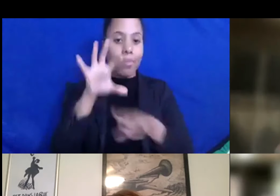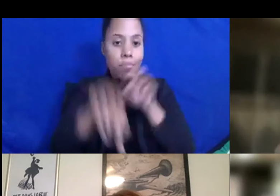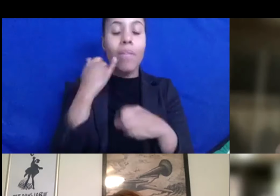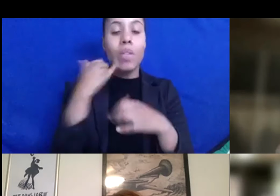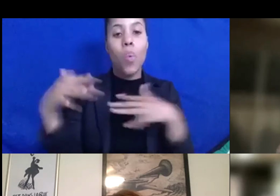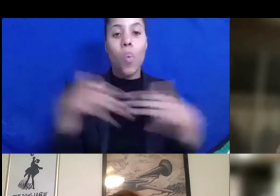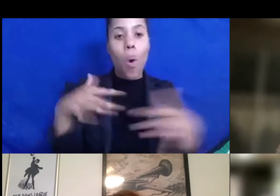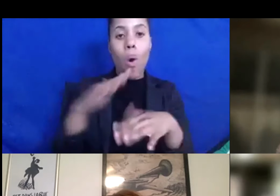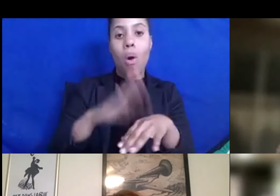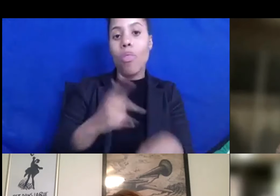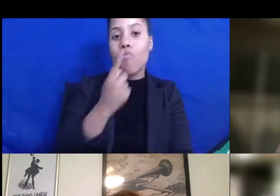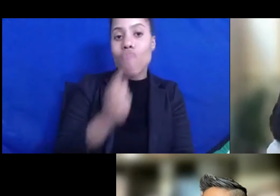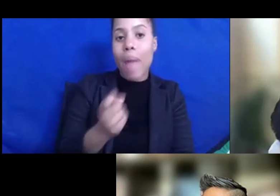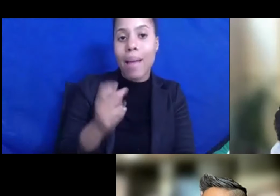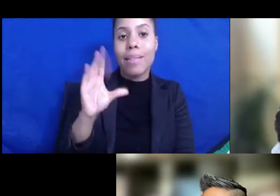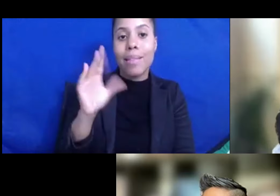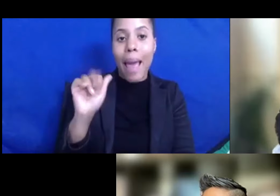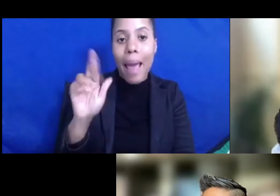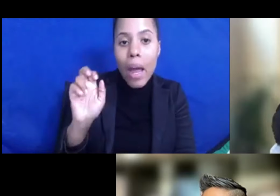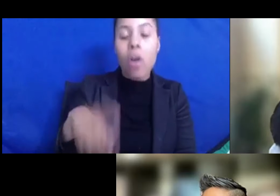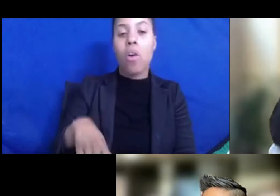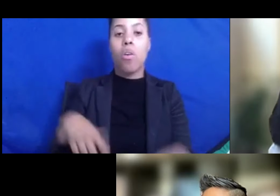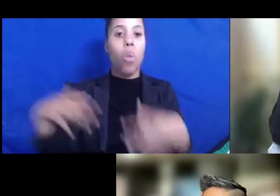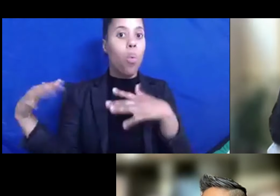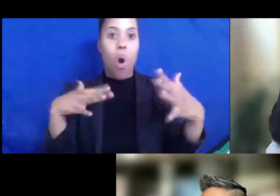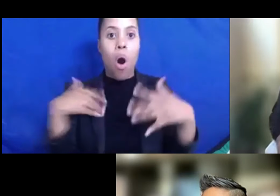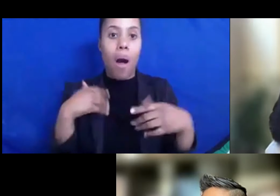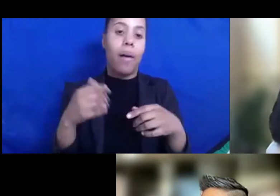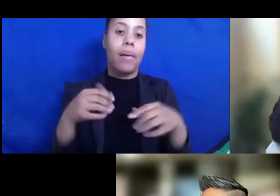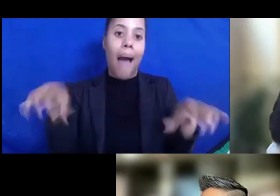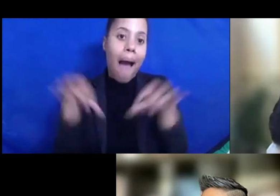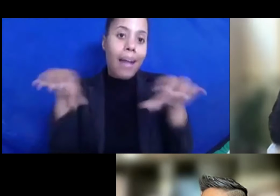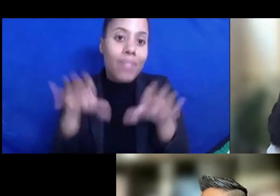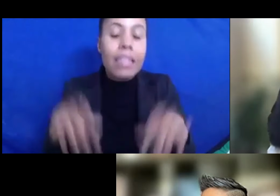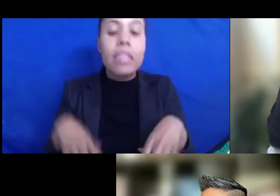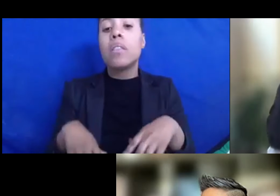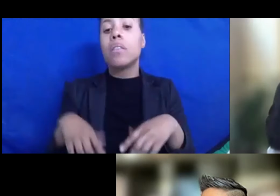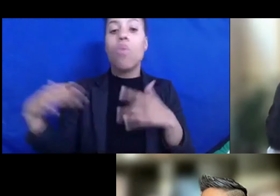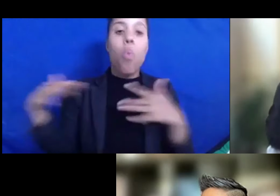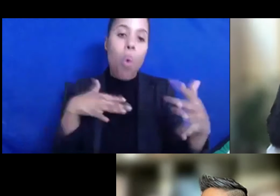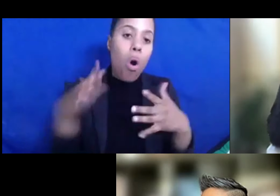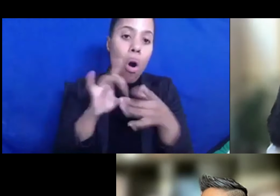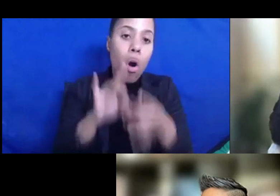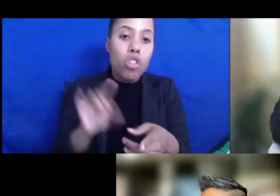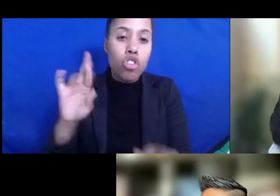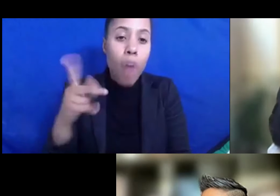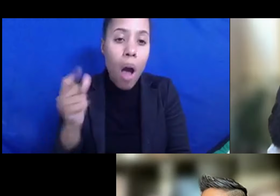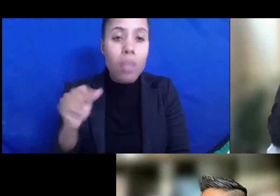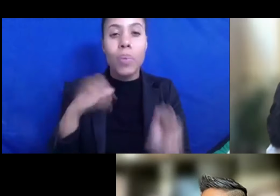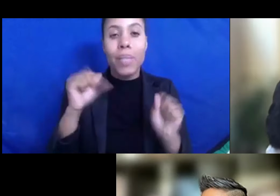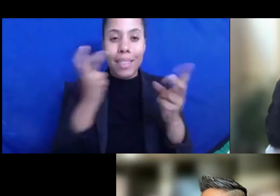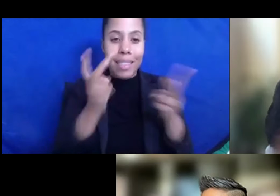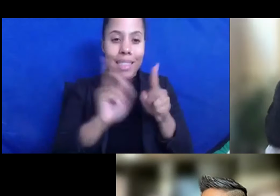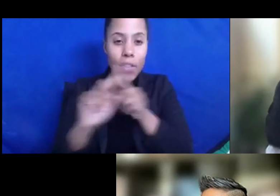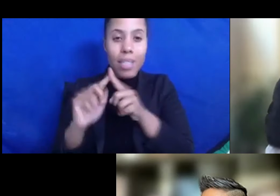on activists or the war on drugs, right? Like, you see really similarity, like in strategies and tactics